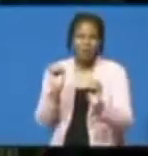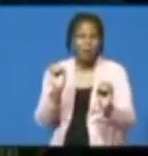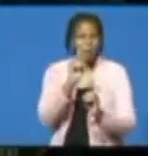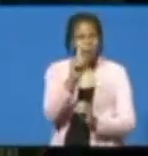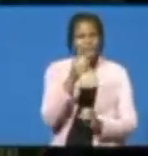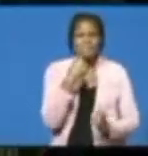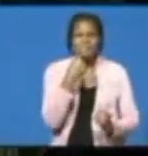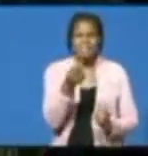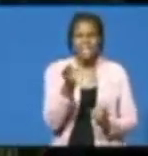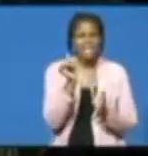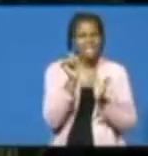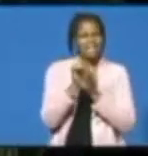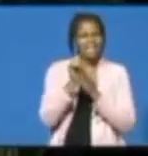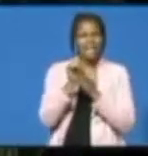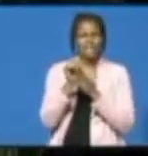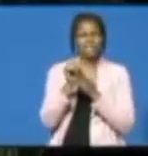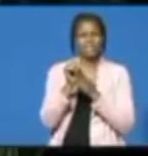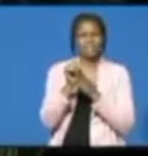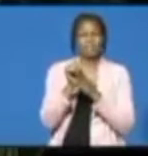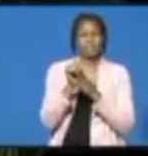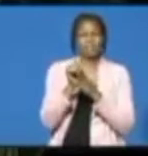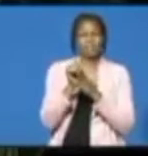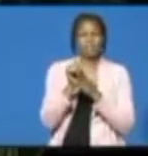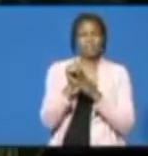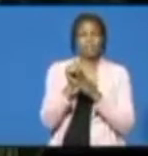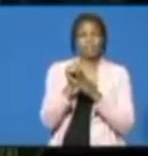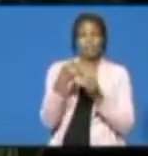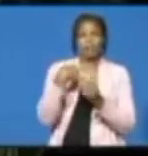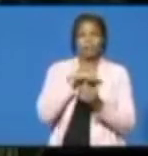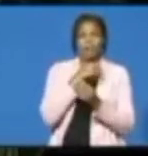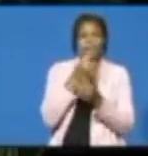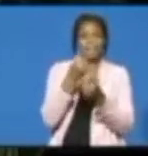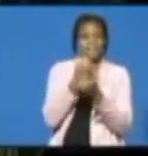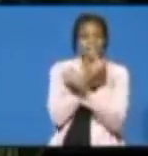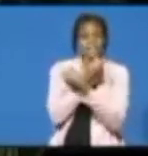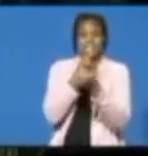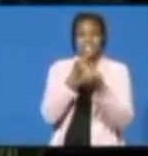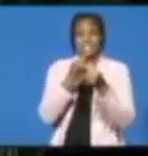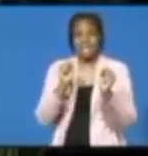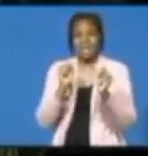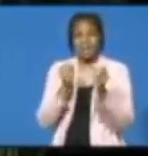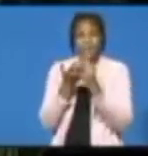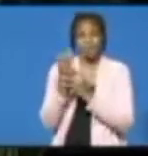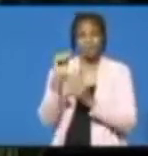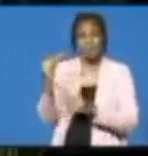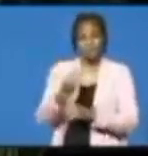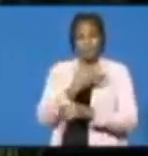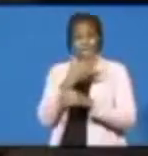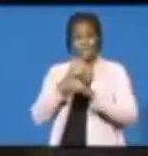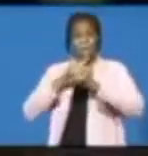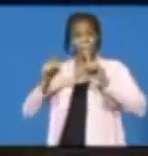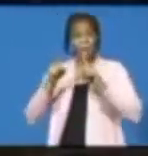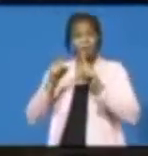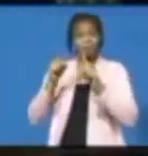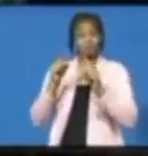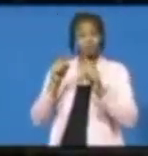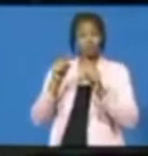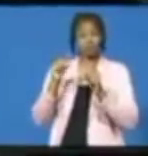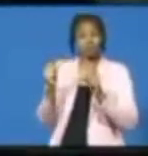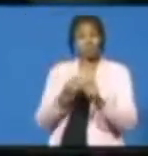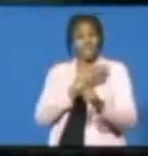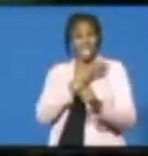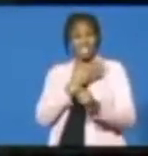saved by the law. We are saved by grace, but grace tells us to keep the law.